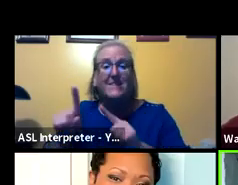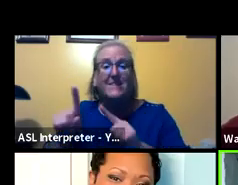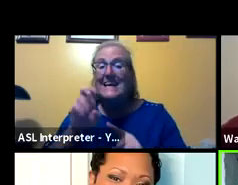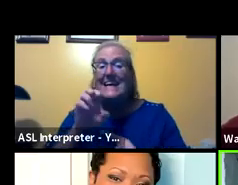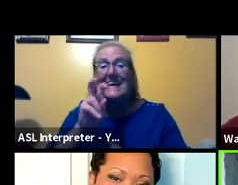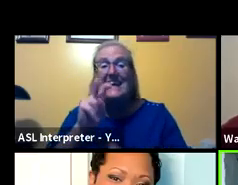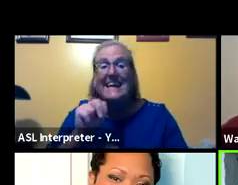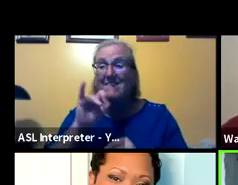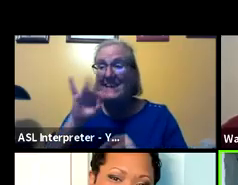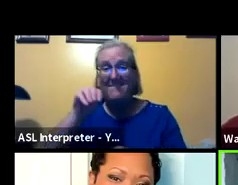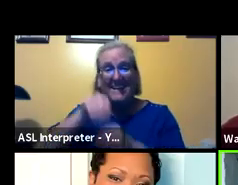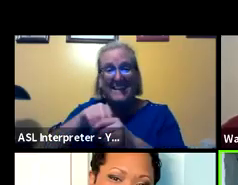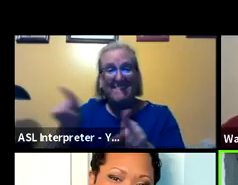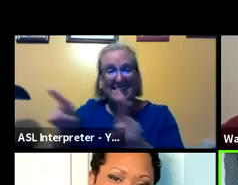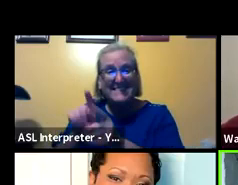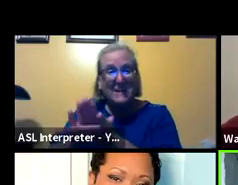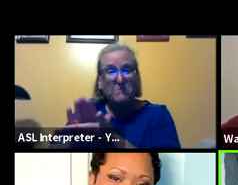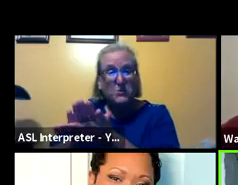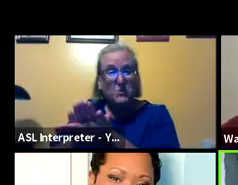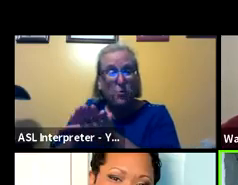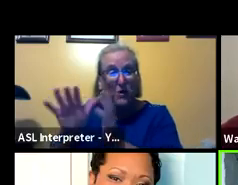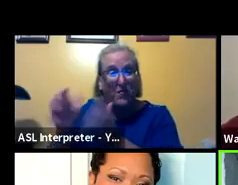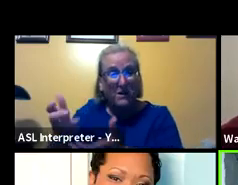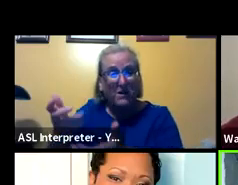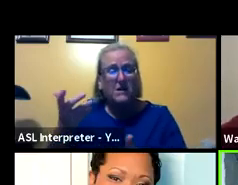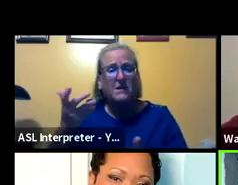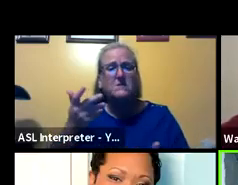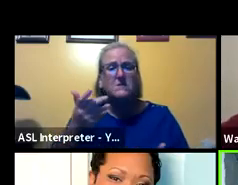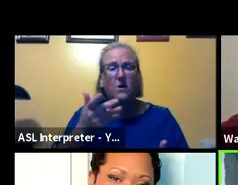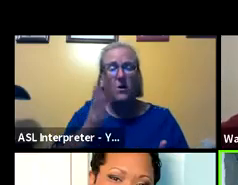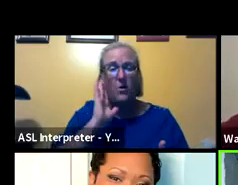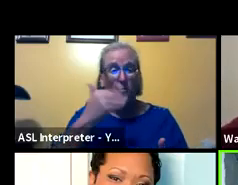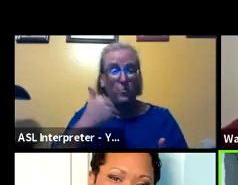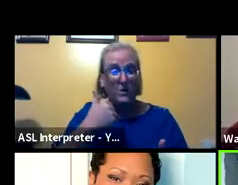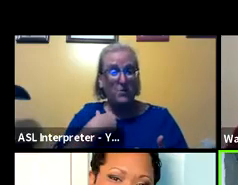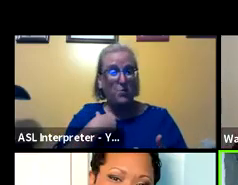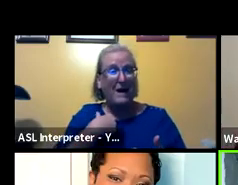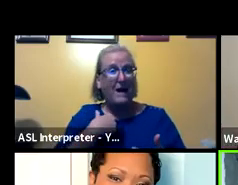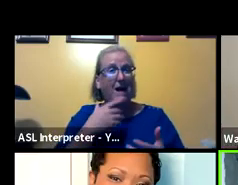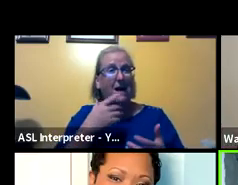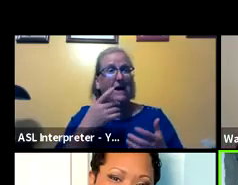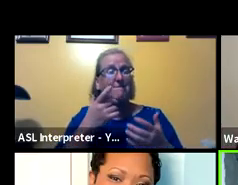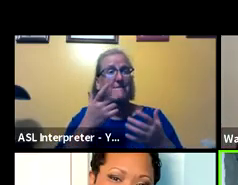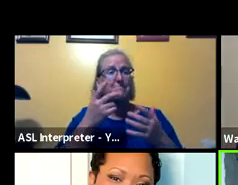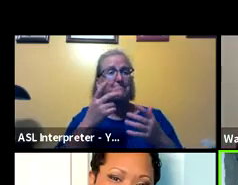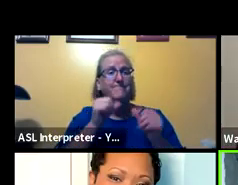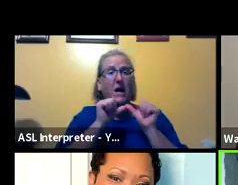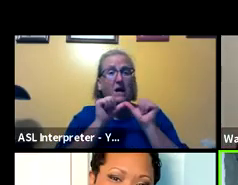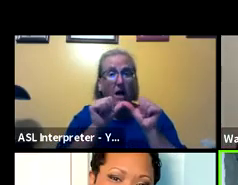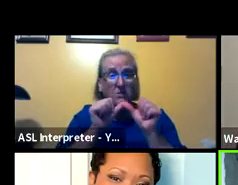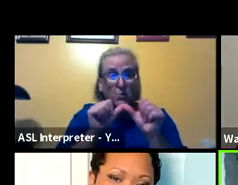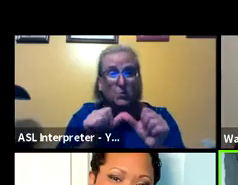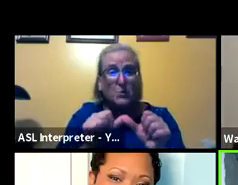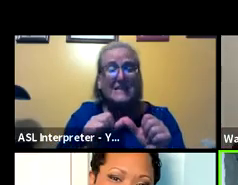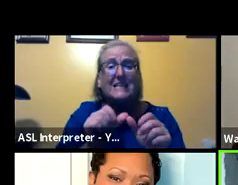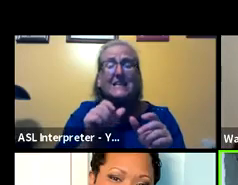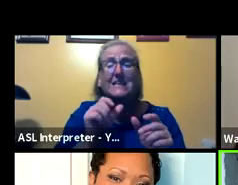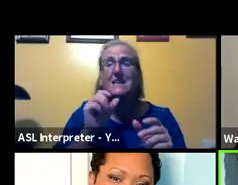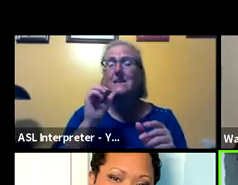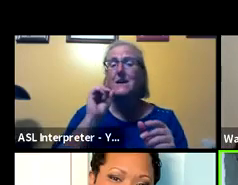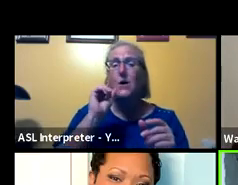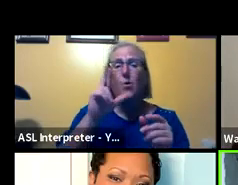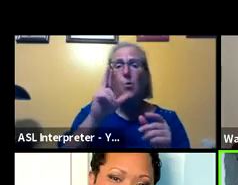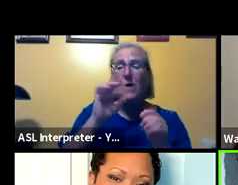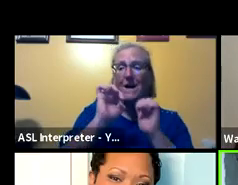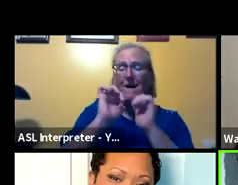So you could have, will there be any continuity or conformity required for teachers